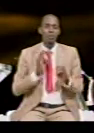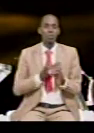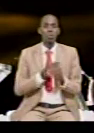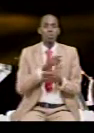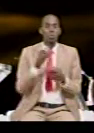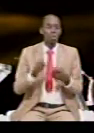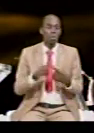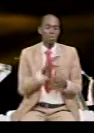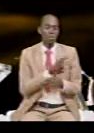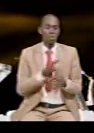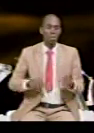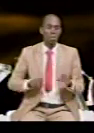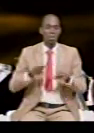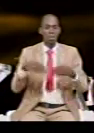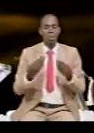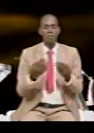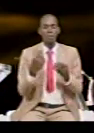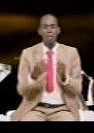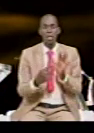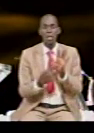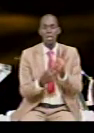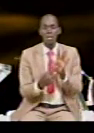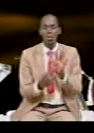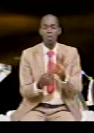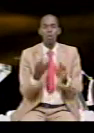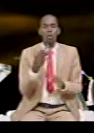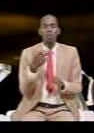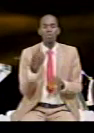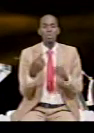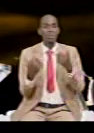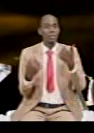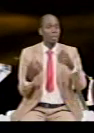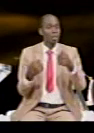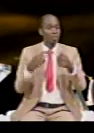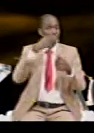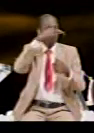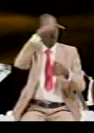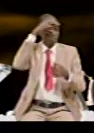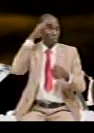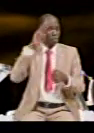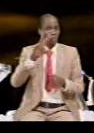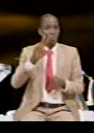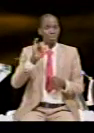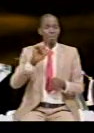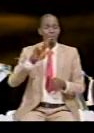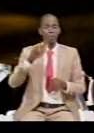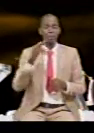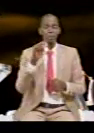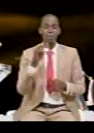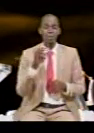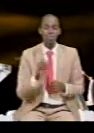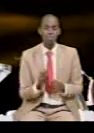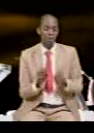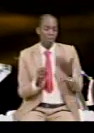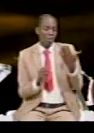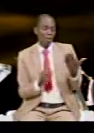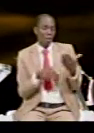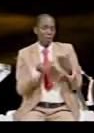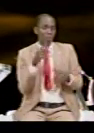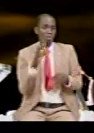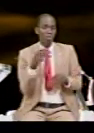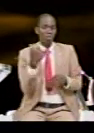10 virgins, by the time the bridegroom came, 5 of them, their lamps had run out of